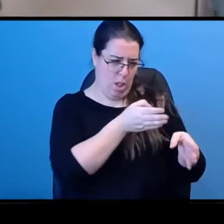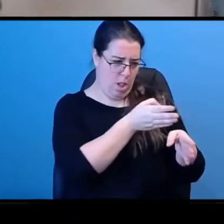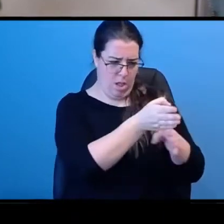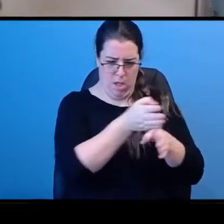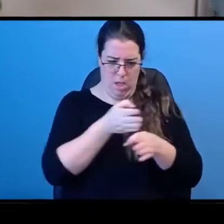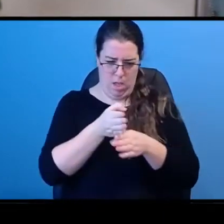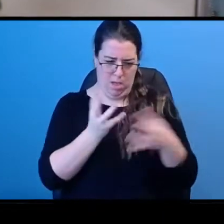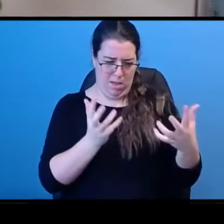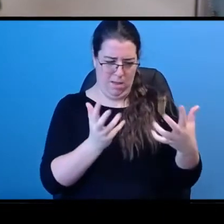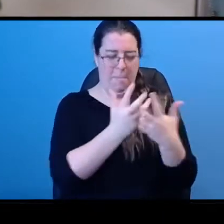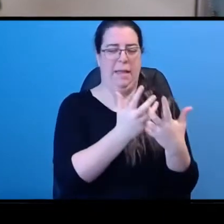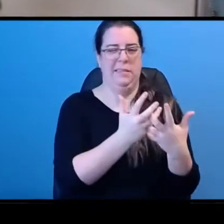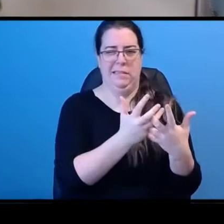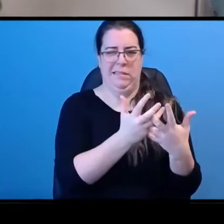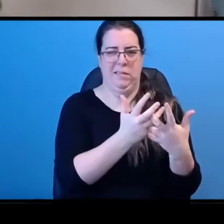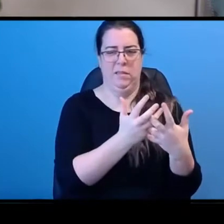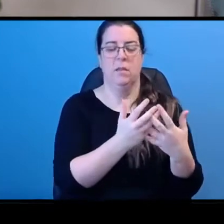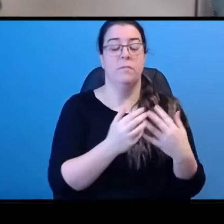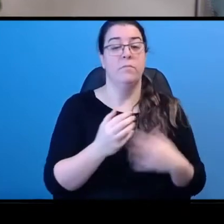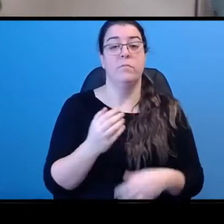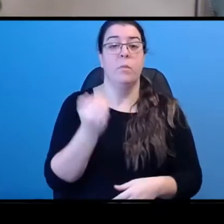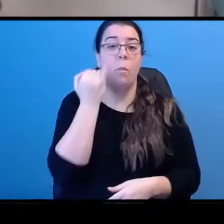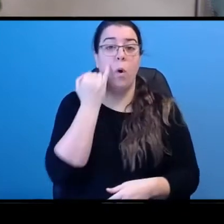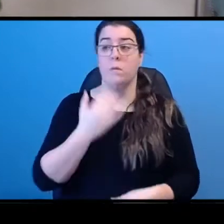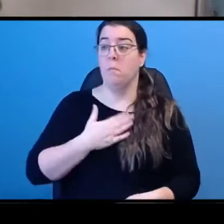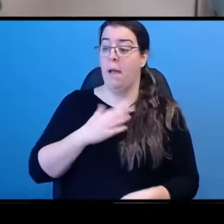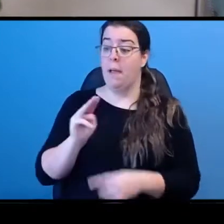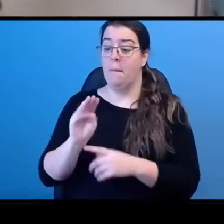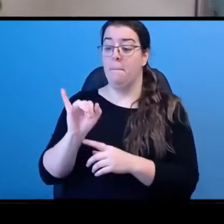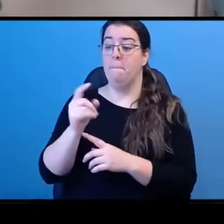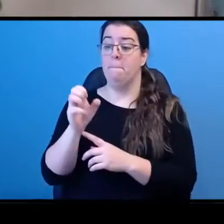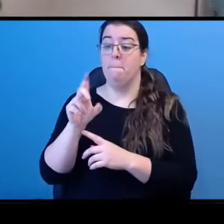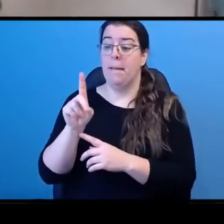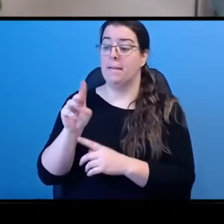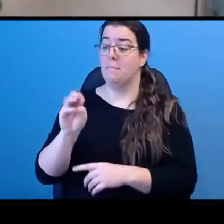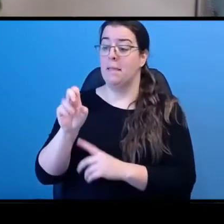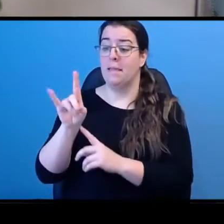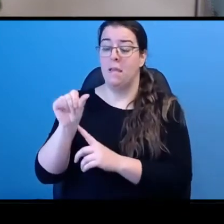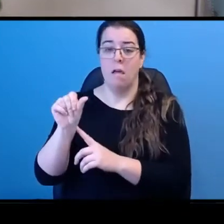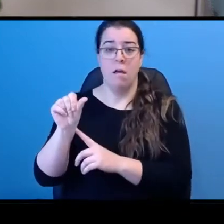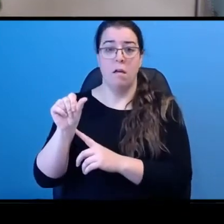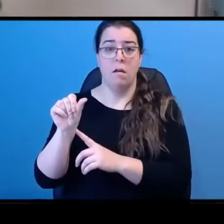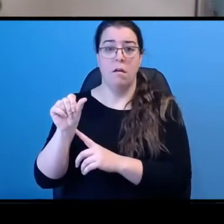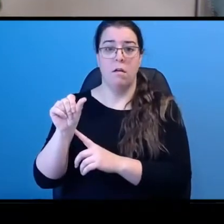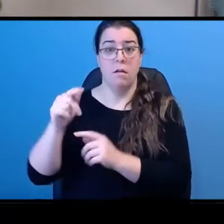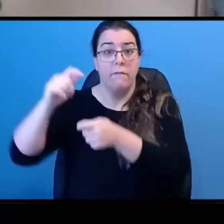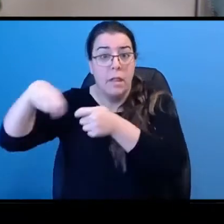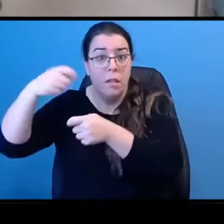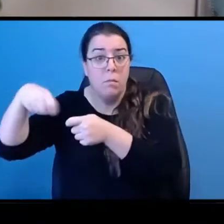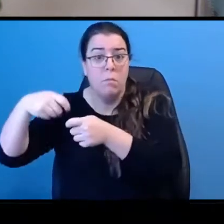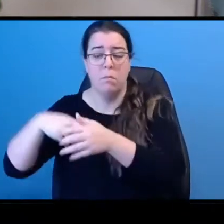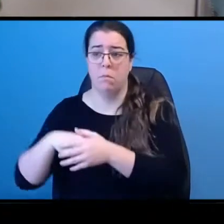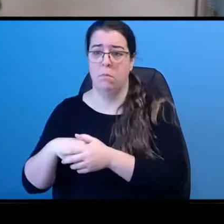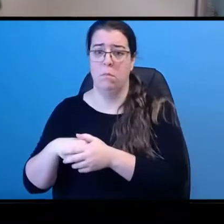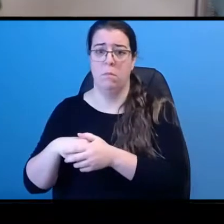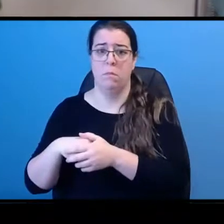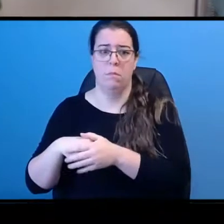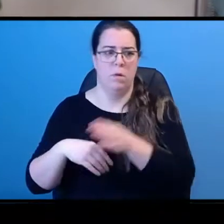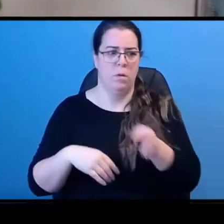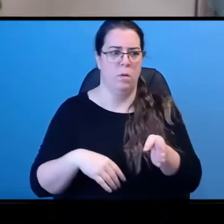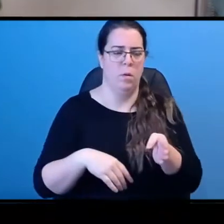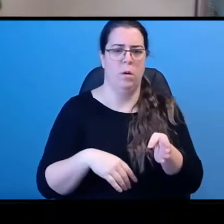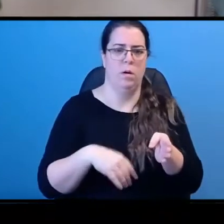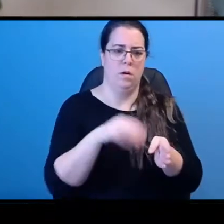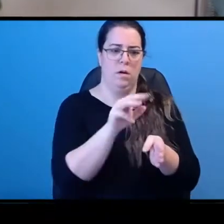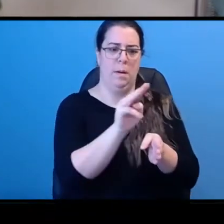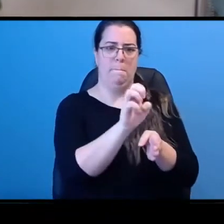mixed media, where does that fall? Is it film and video production, or is it visual arts? Like, where do I fit in? How do I apply? Those kinds of